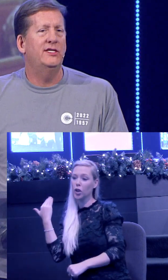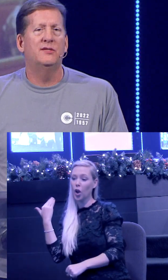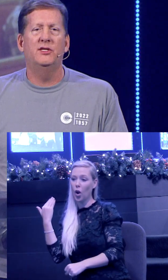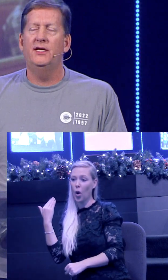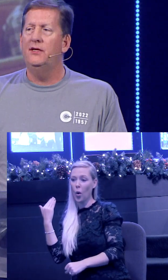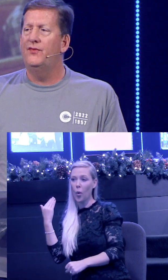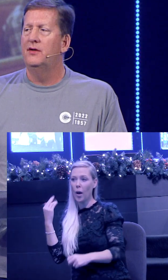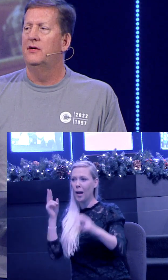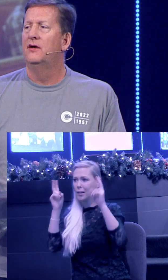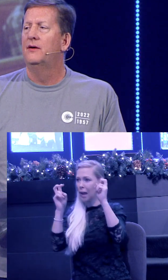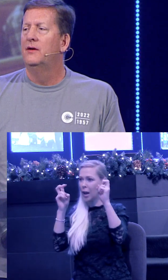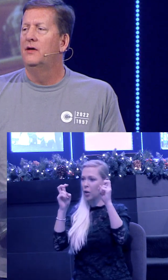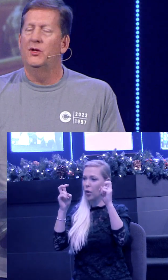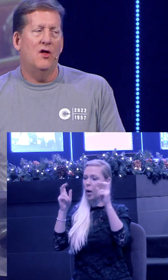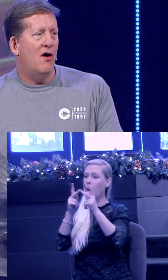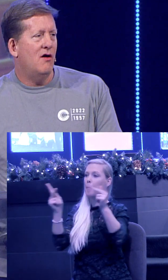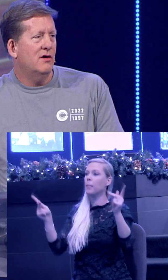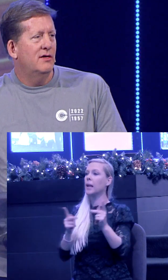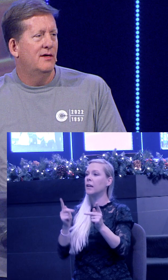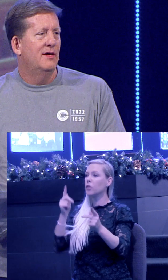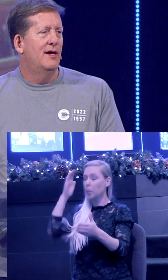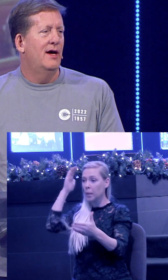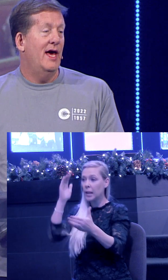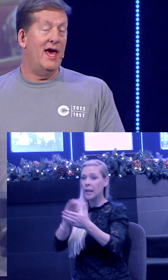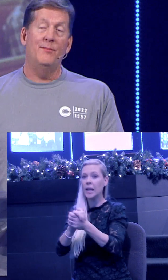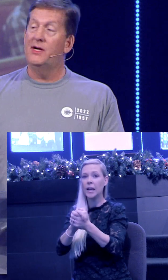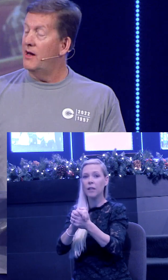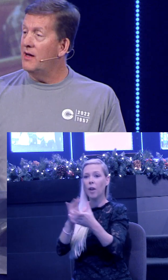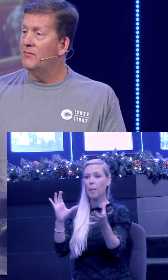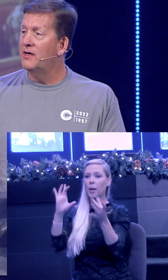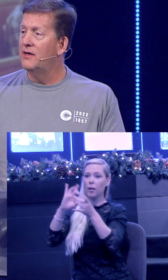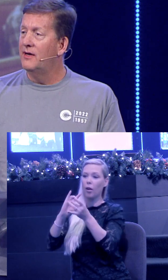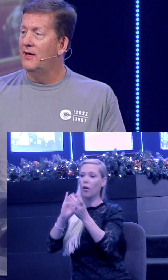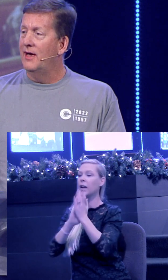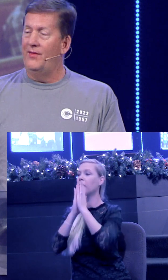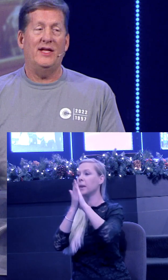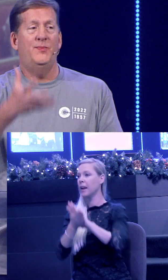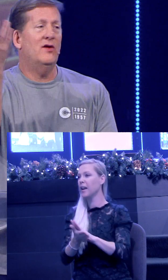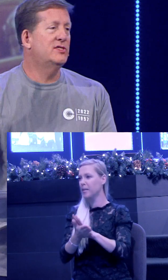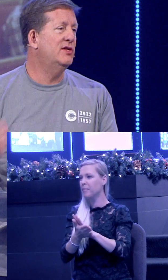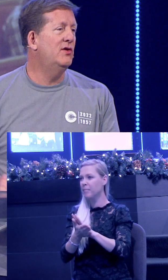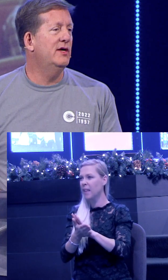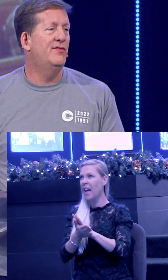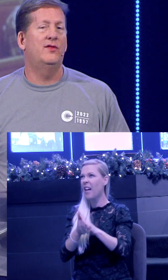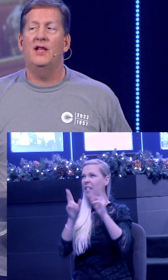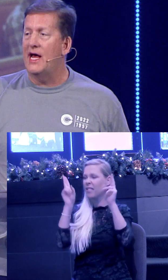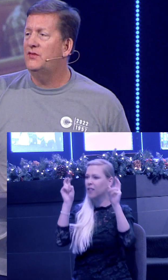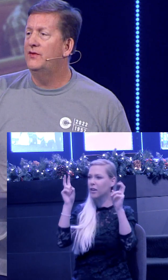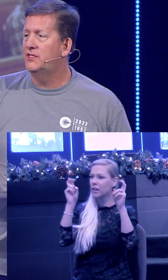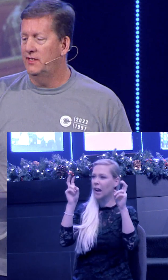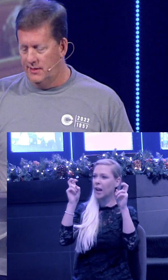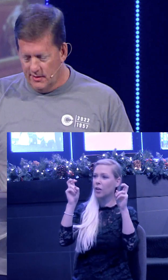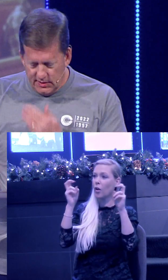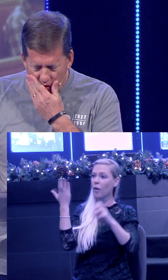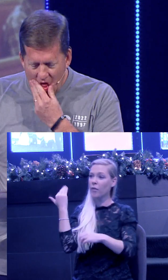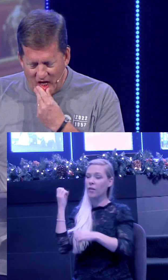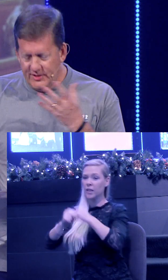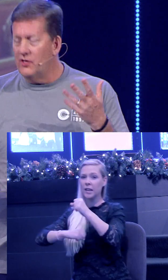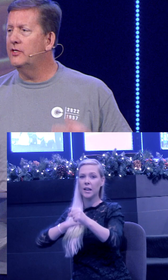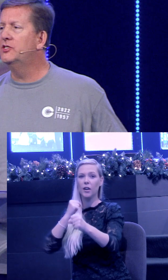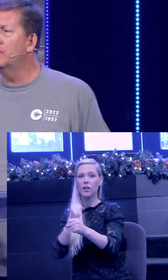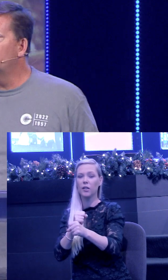we wanted to be a place to believe, belong, and become. And that's been our slogan for the last 15 years.